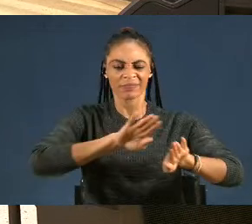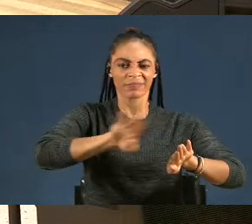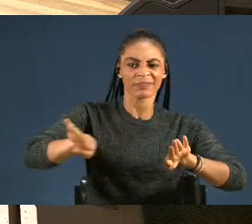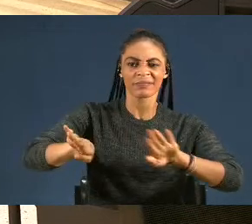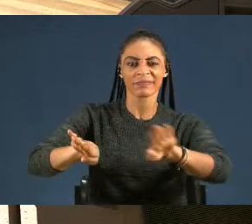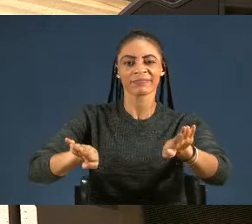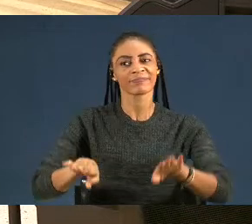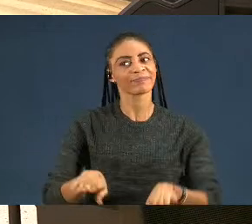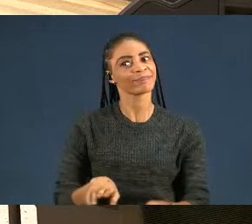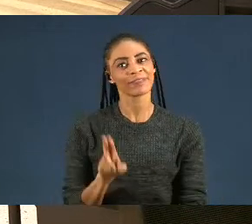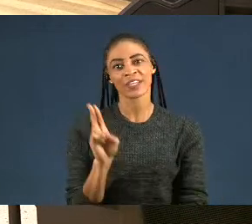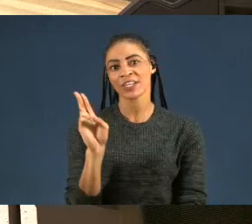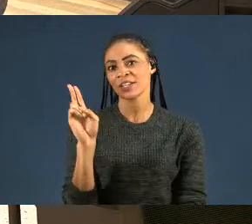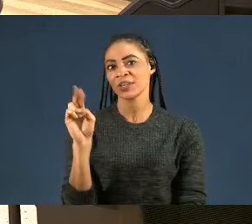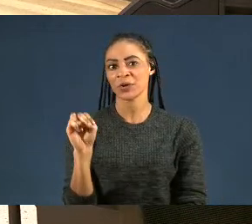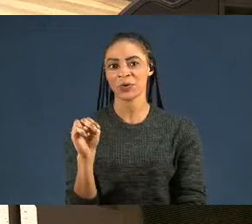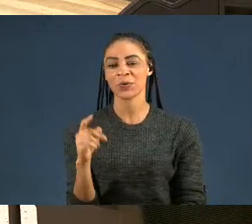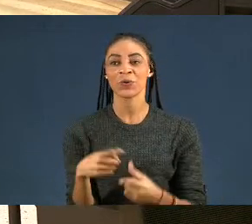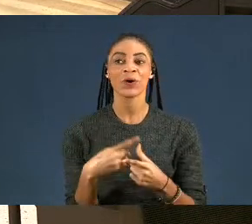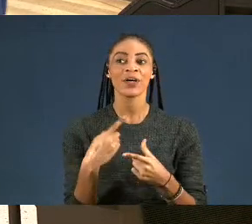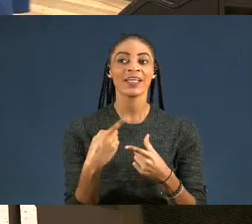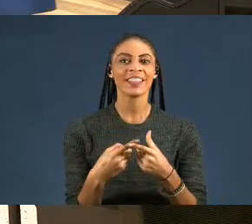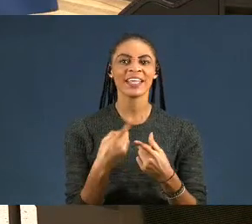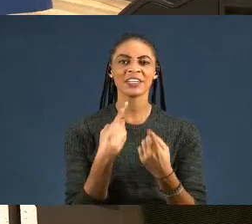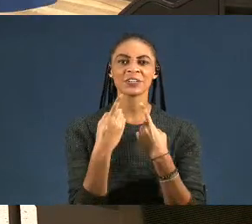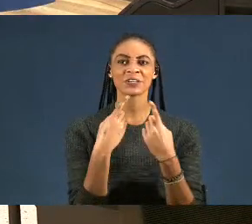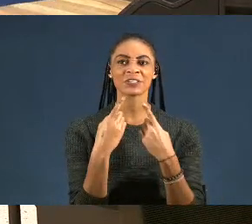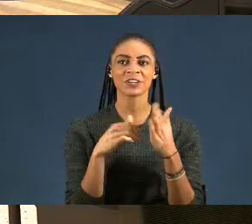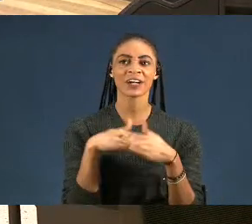Unawaongelesha after 30 minutes.